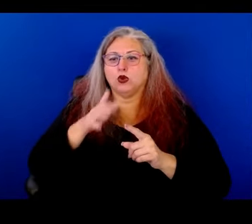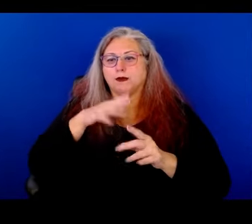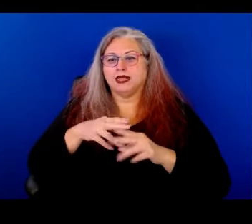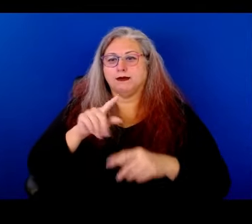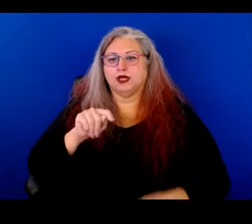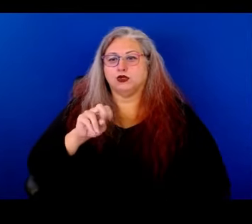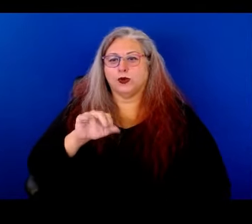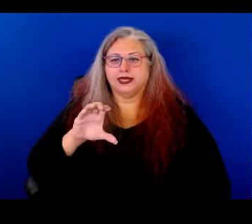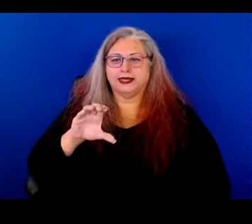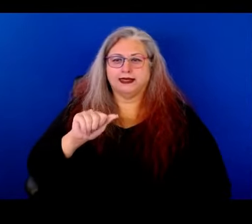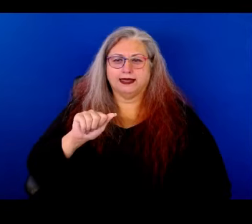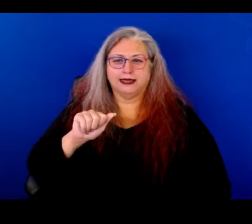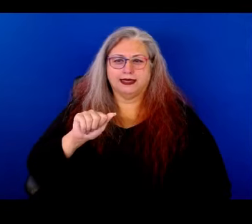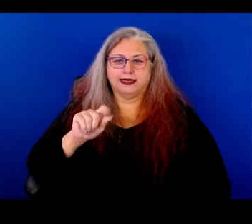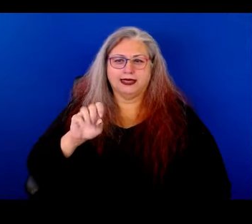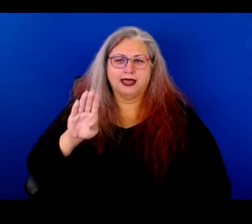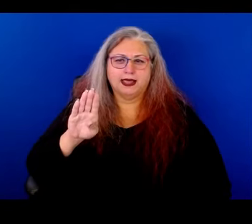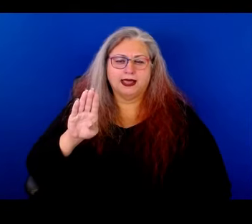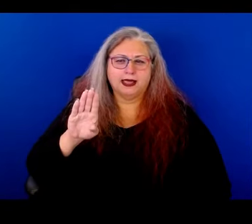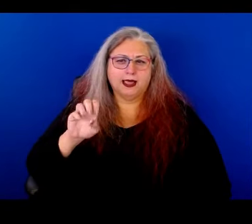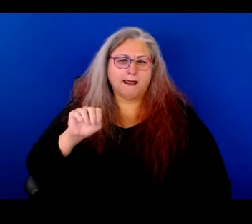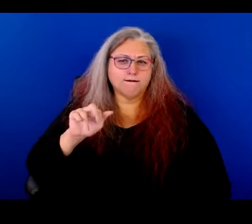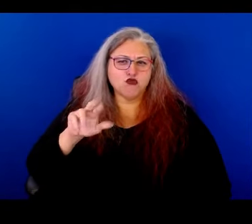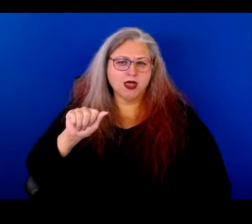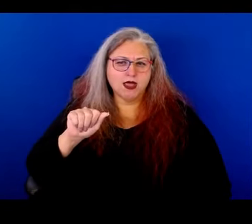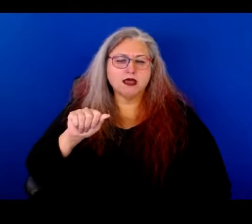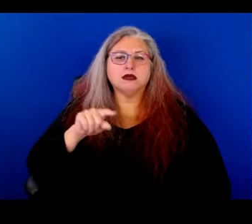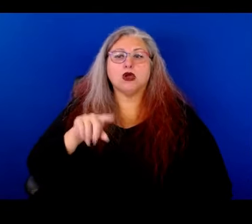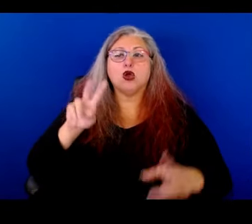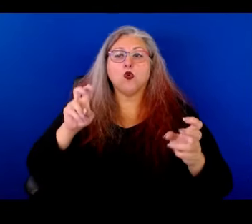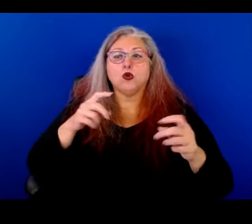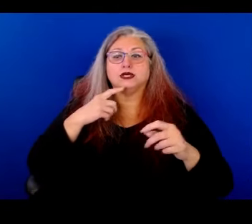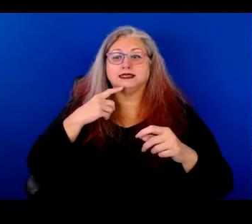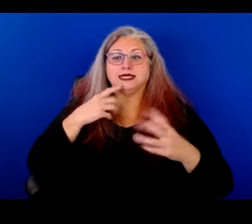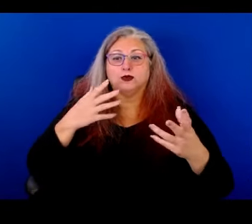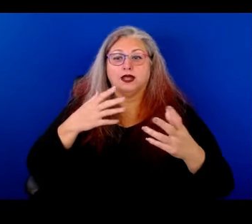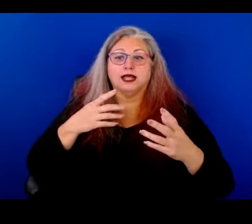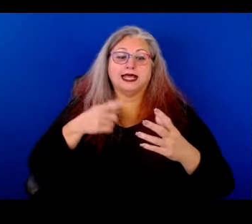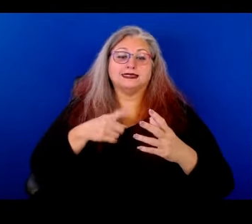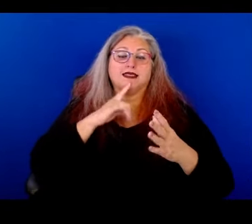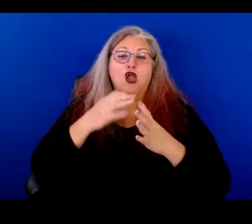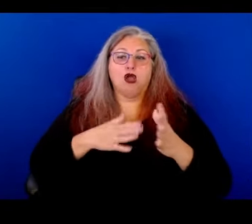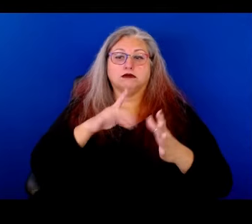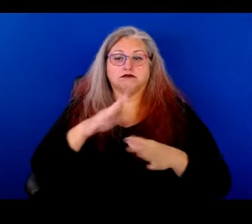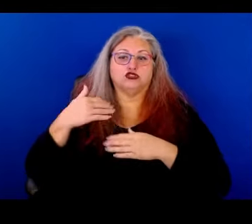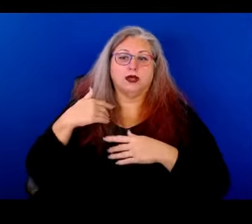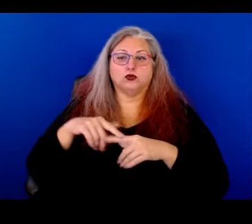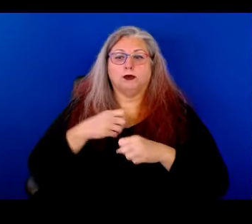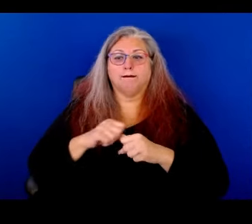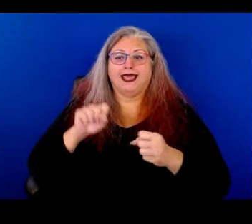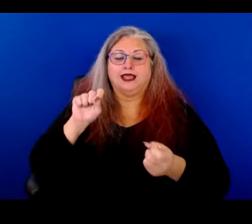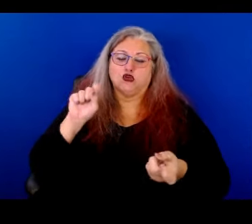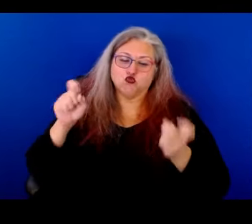woman named Toni Cumbrea. And the quote is, it's the artist's job to make